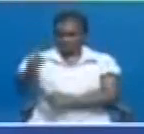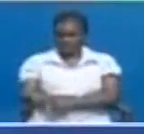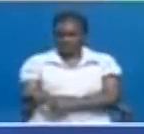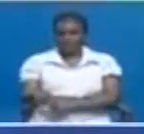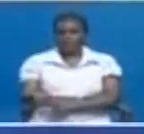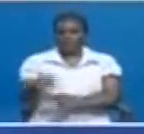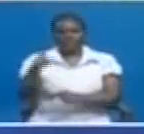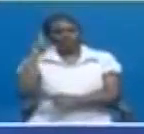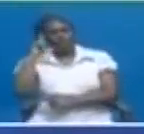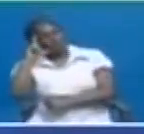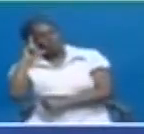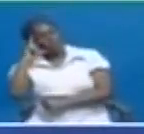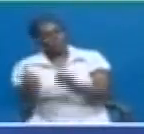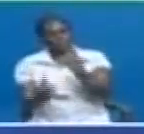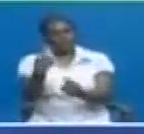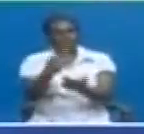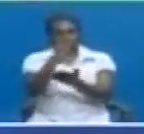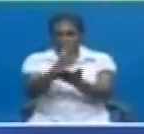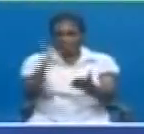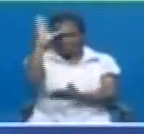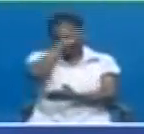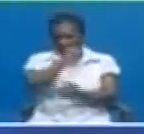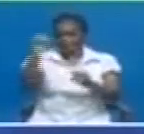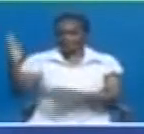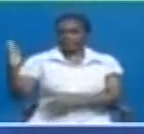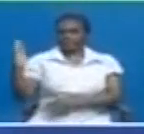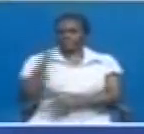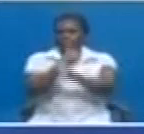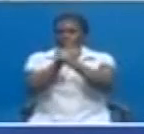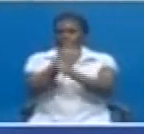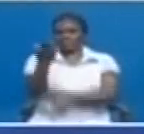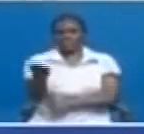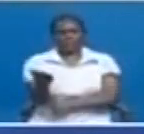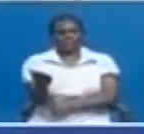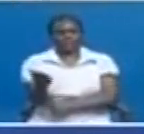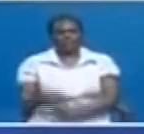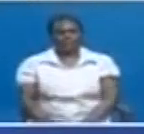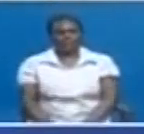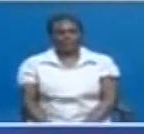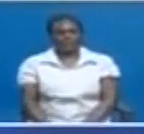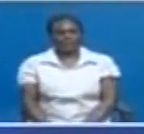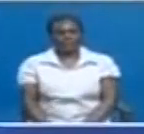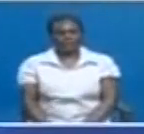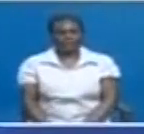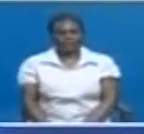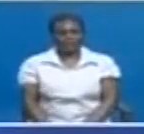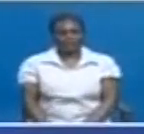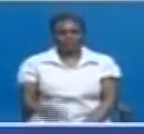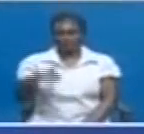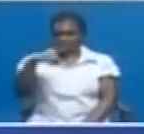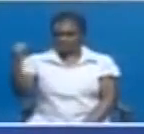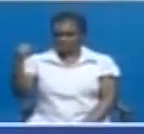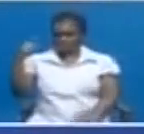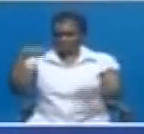school's dormitory brought to the fore some of the loopholes on the safety measures in place. Ndego Muhoro, when he went into